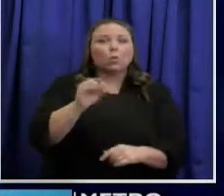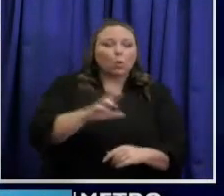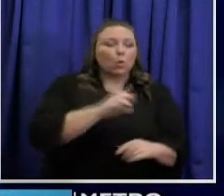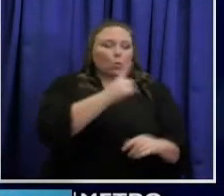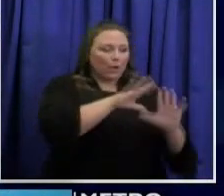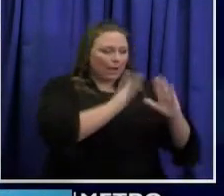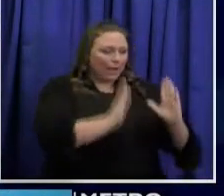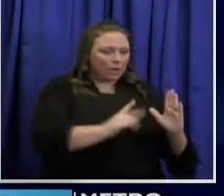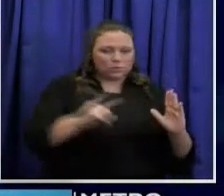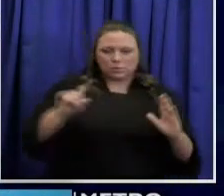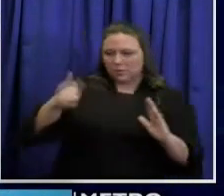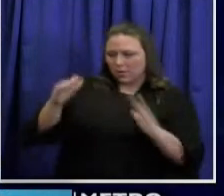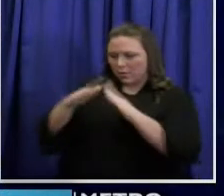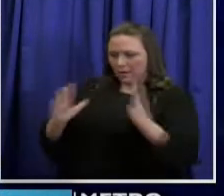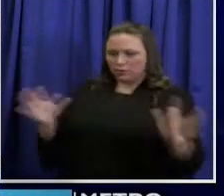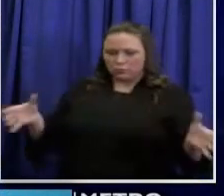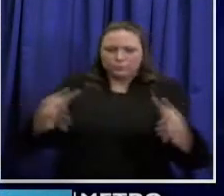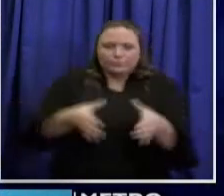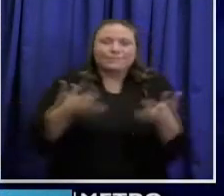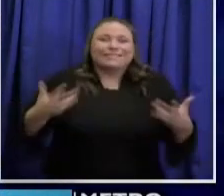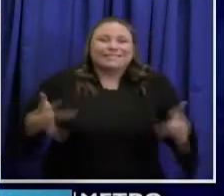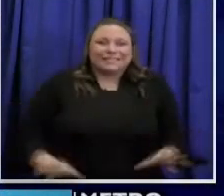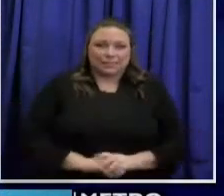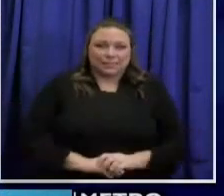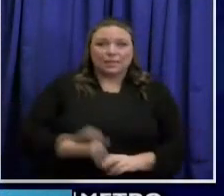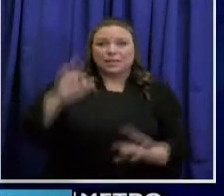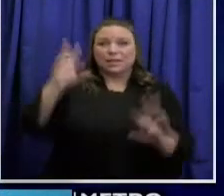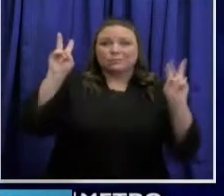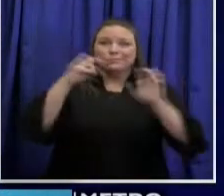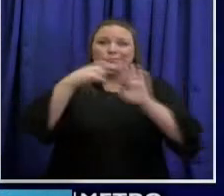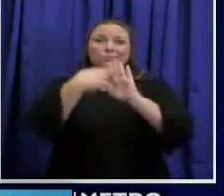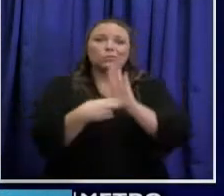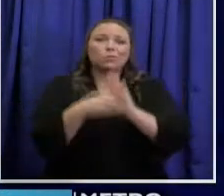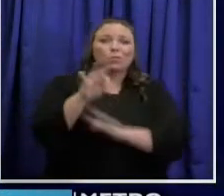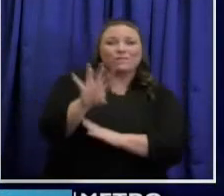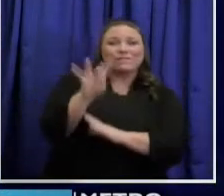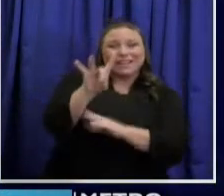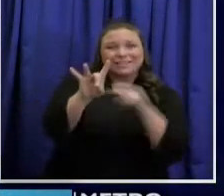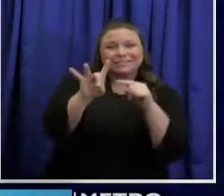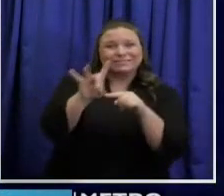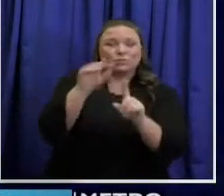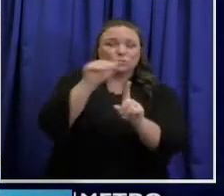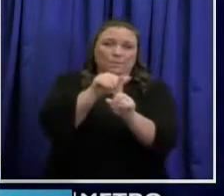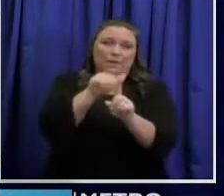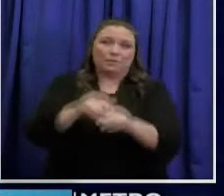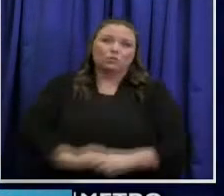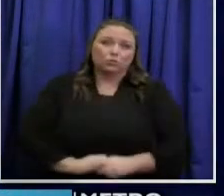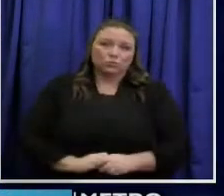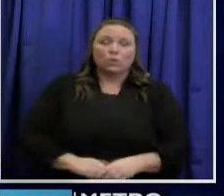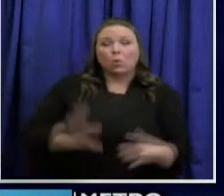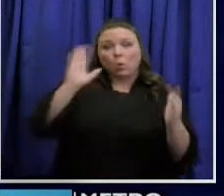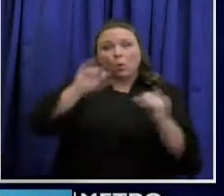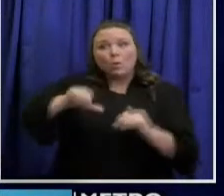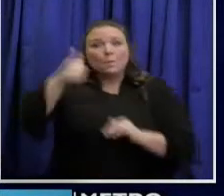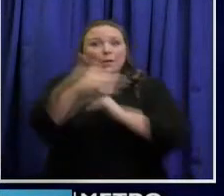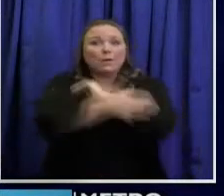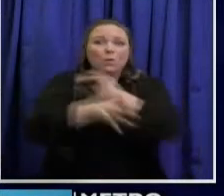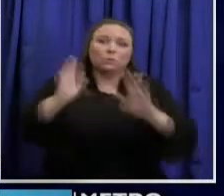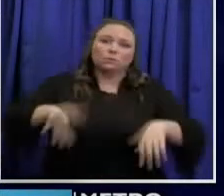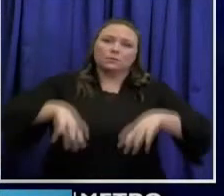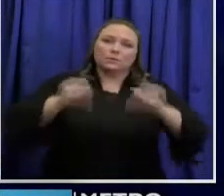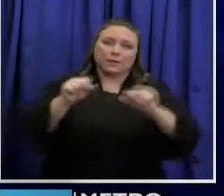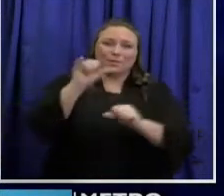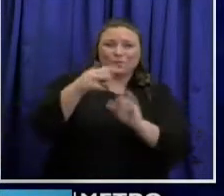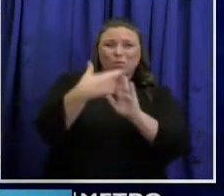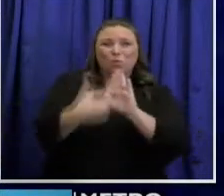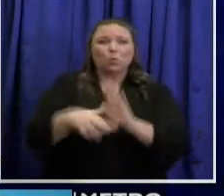household at most. The rule of 8 acts as that reminder, and I hope that other counties will join us in adopting the rule of